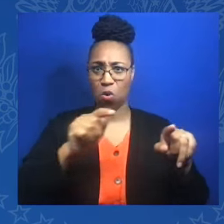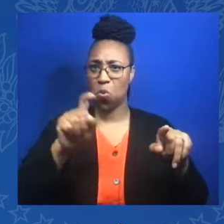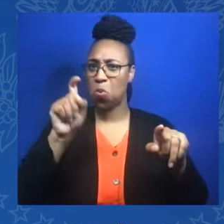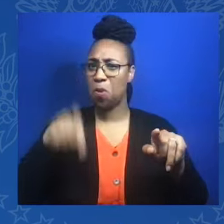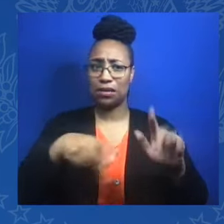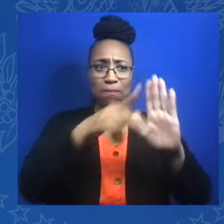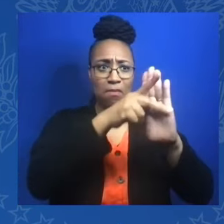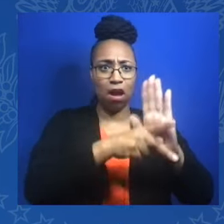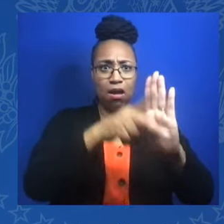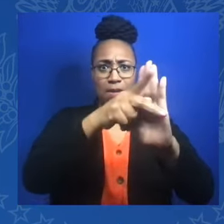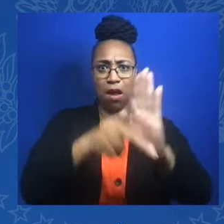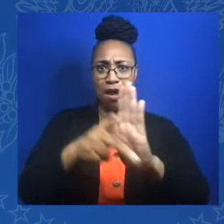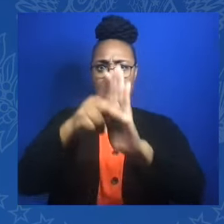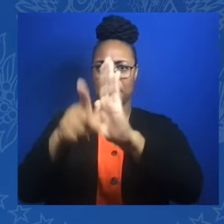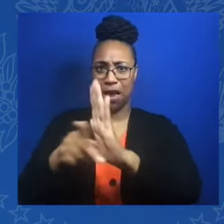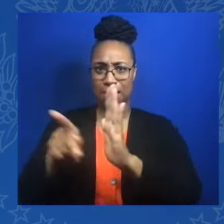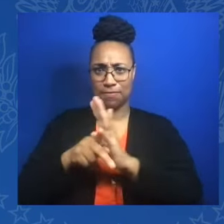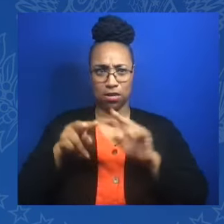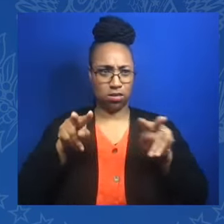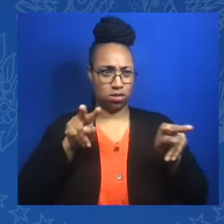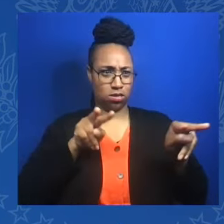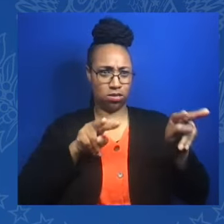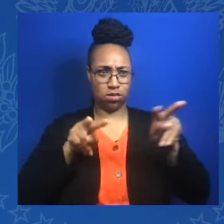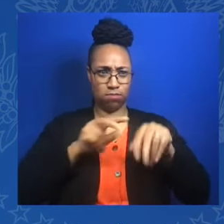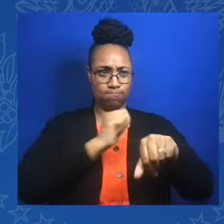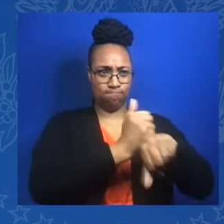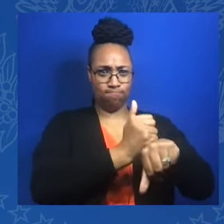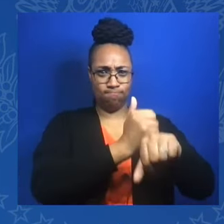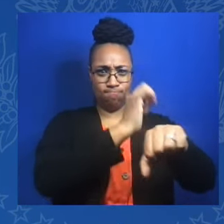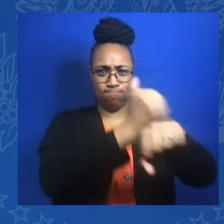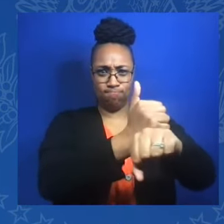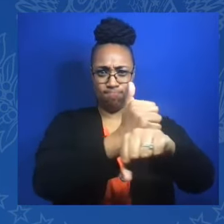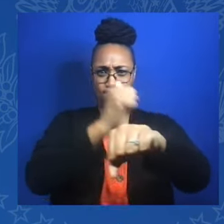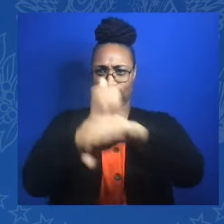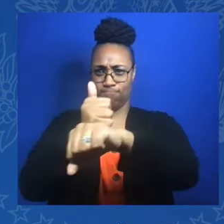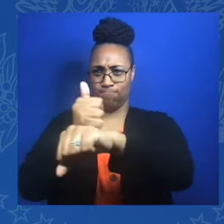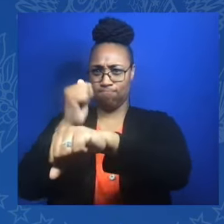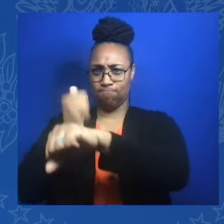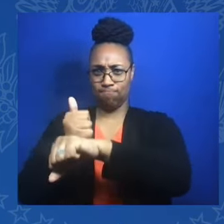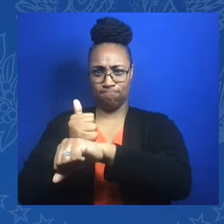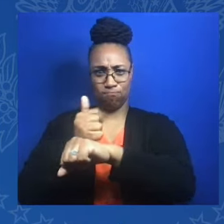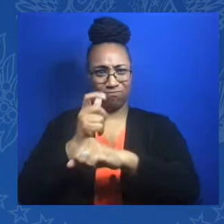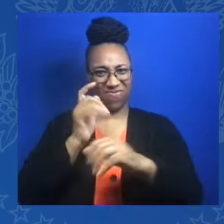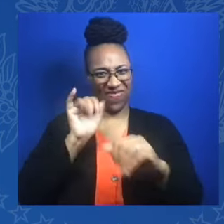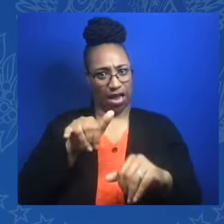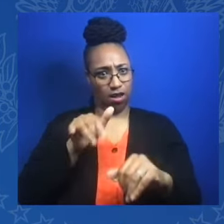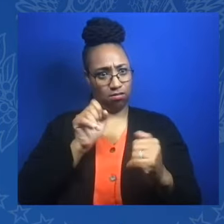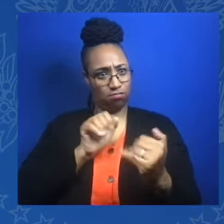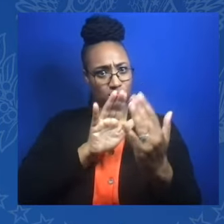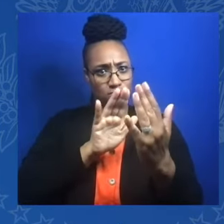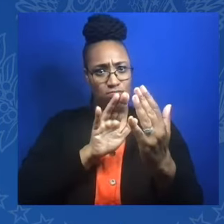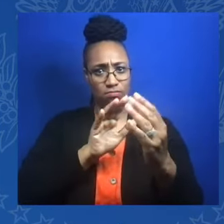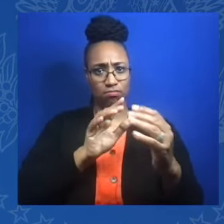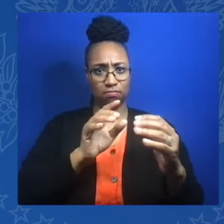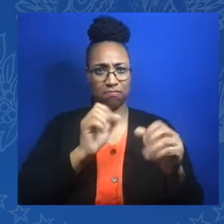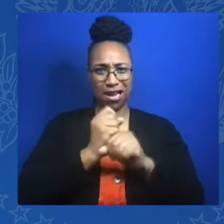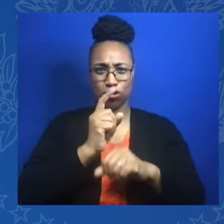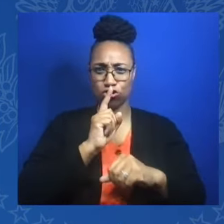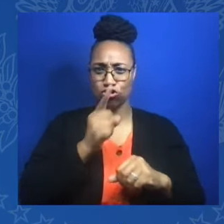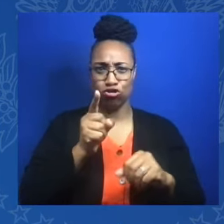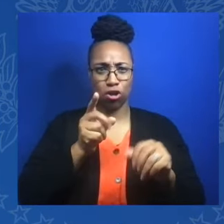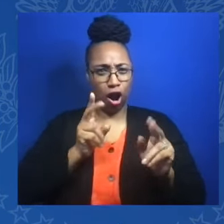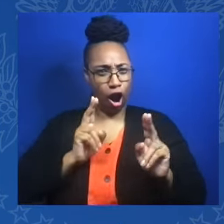urgency. And that is exactly what brings us together today. Mr. President, throughout our